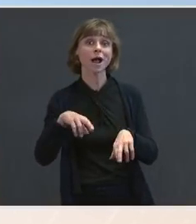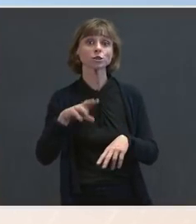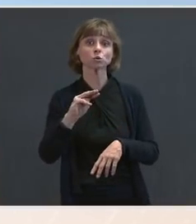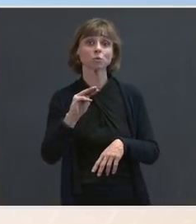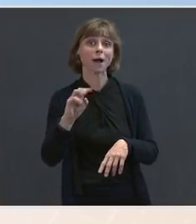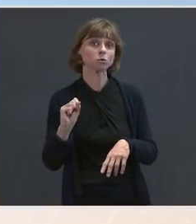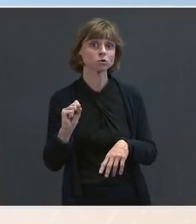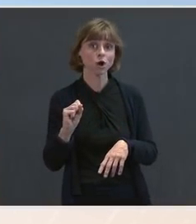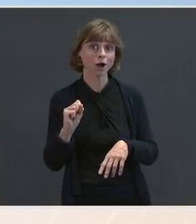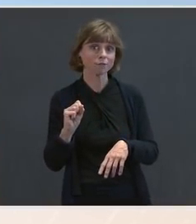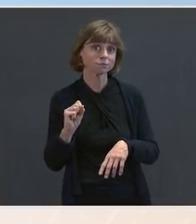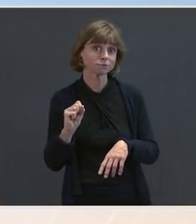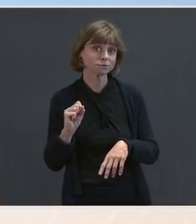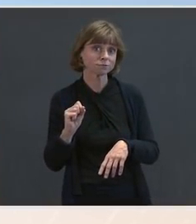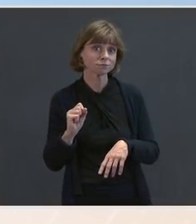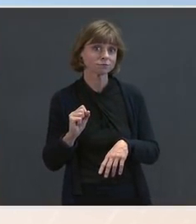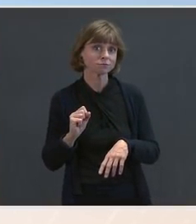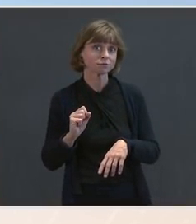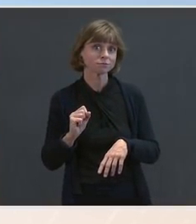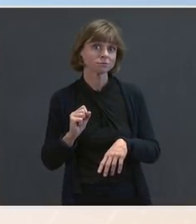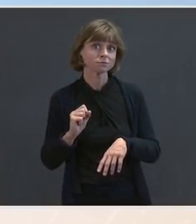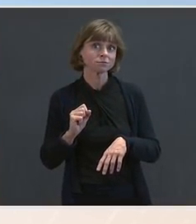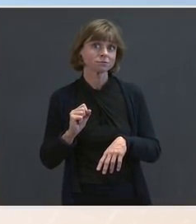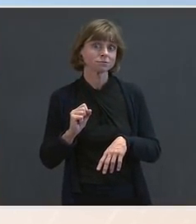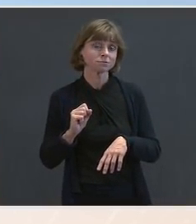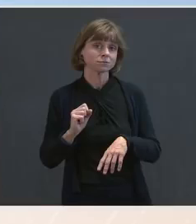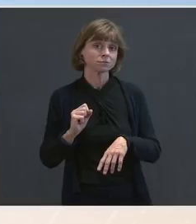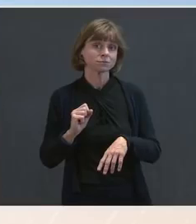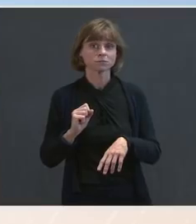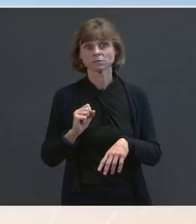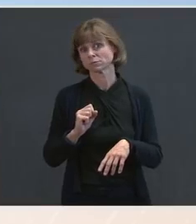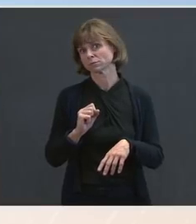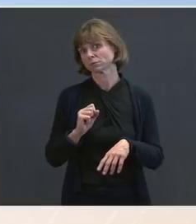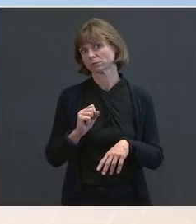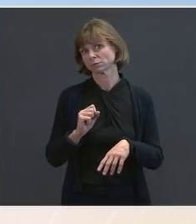and this hack that they're talking about, is the president